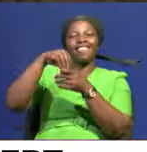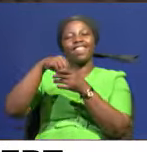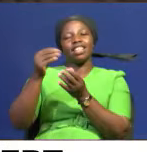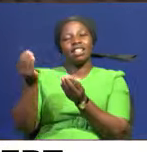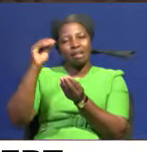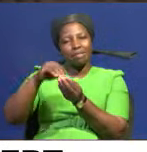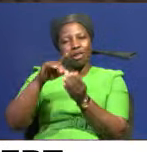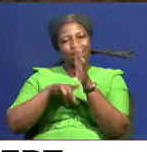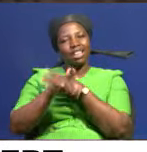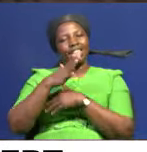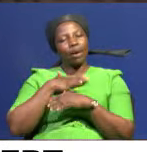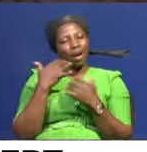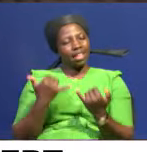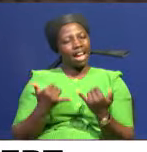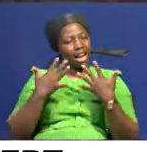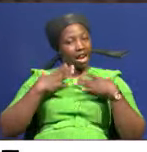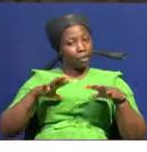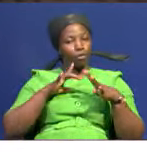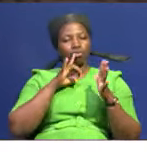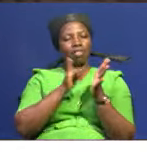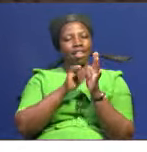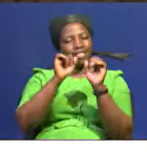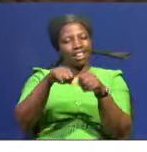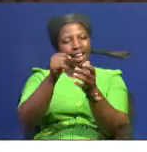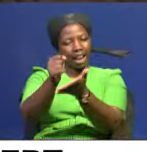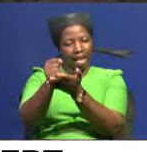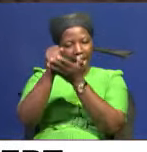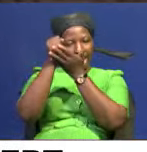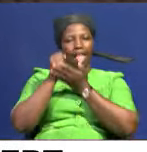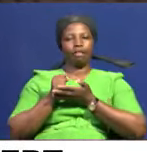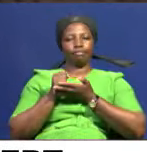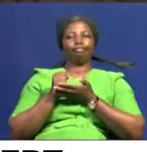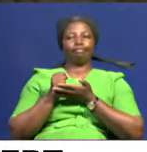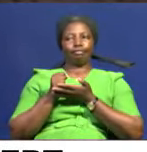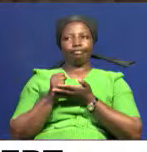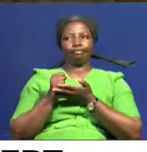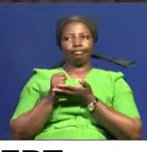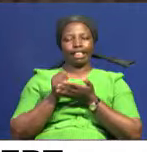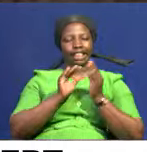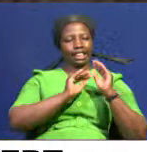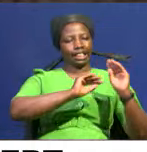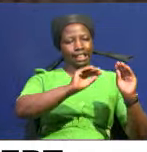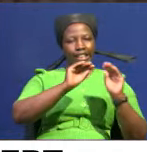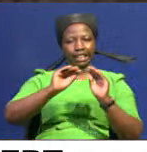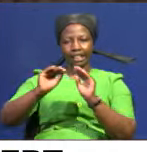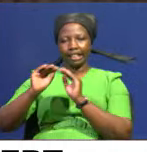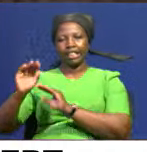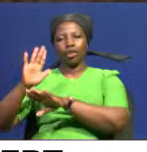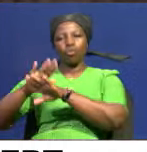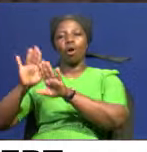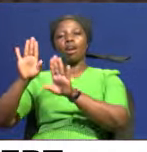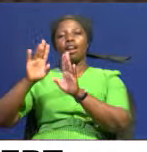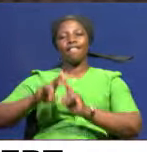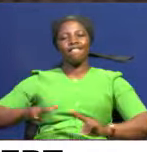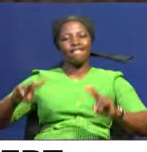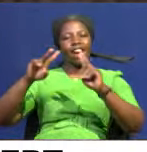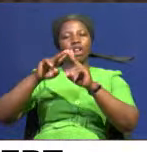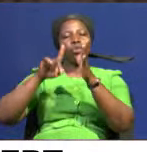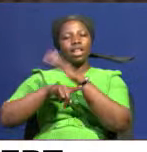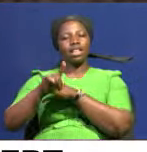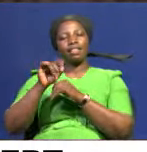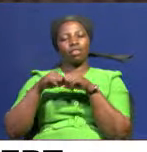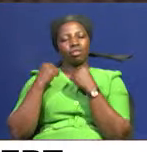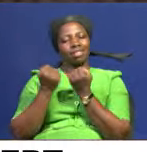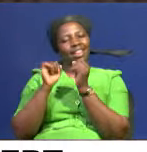people so that they can help us instill values in our society. They can help us